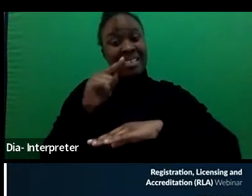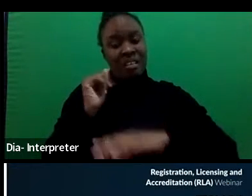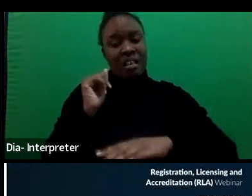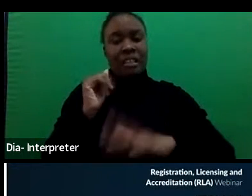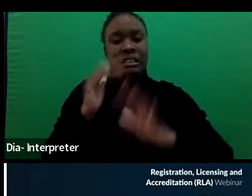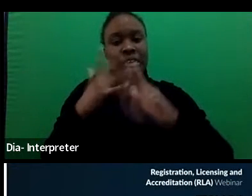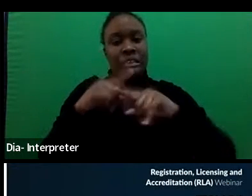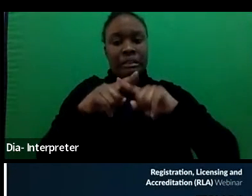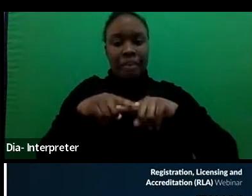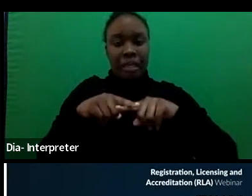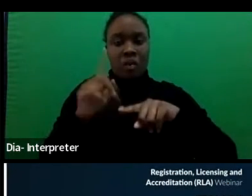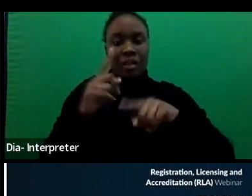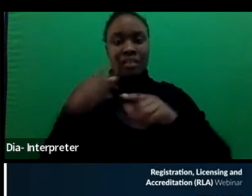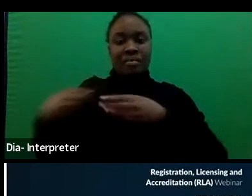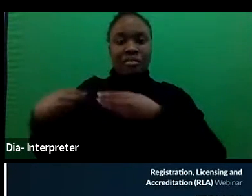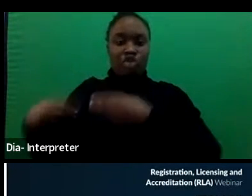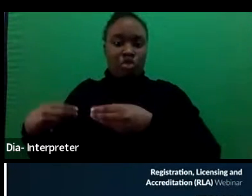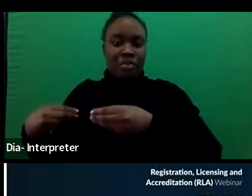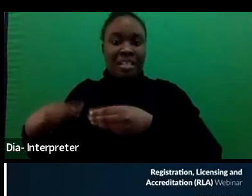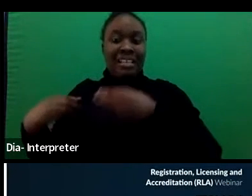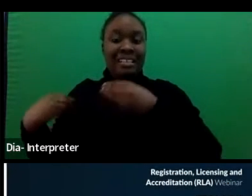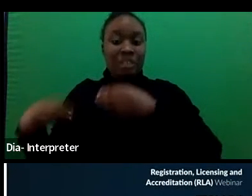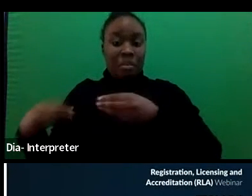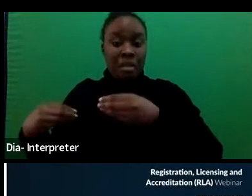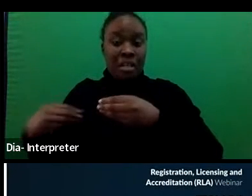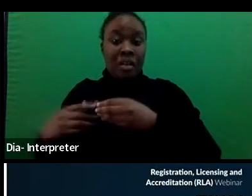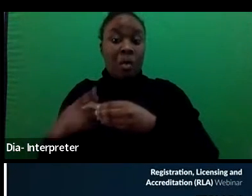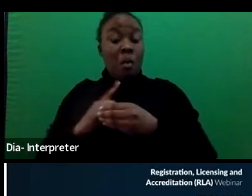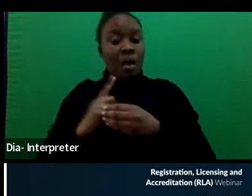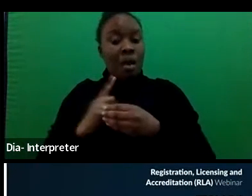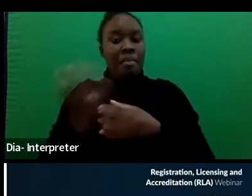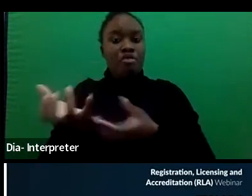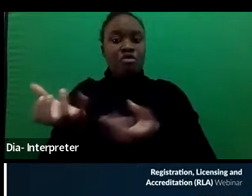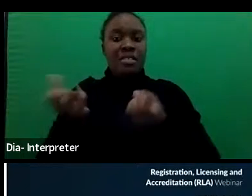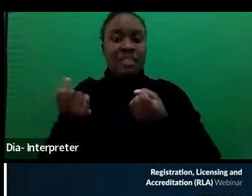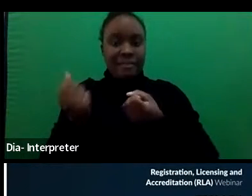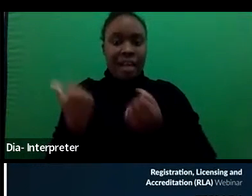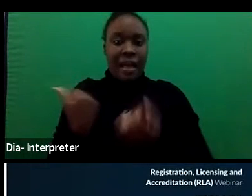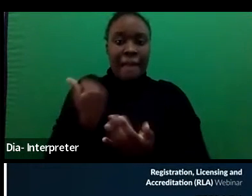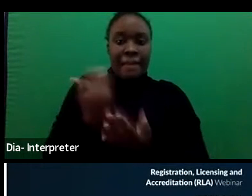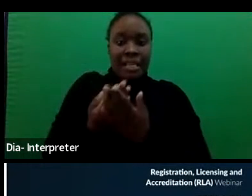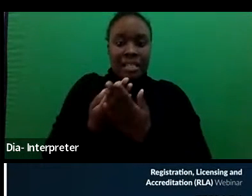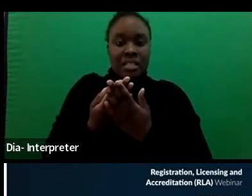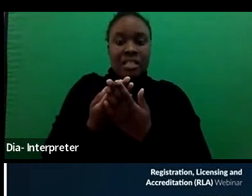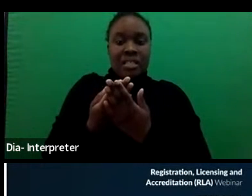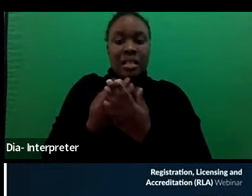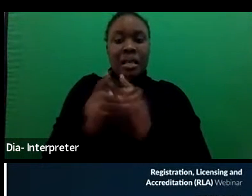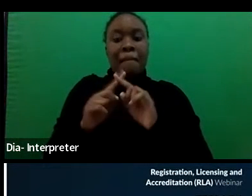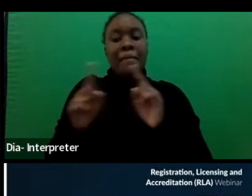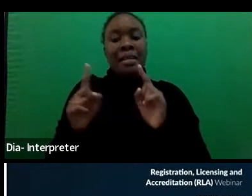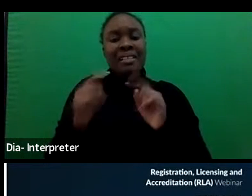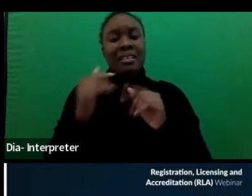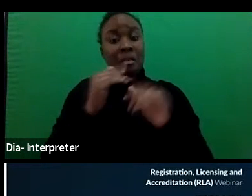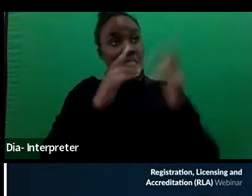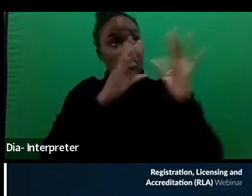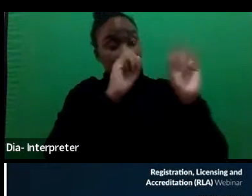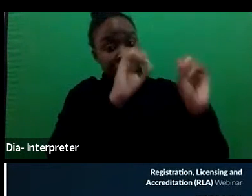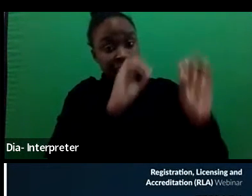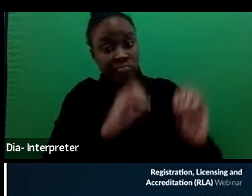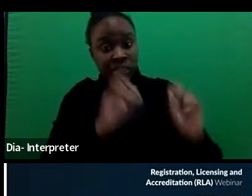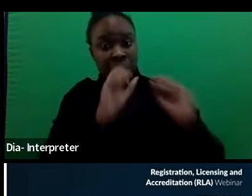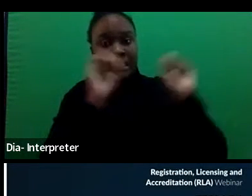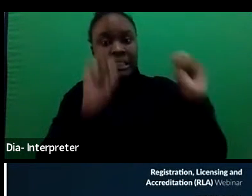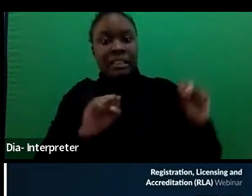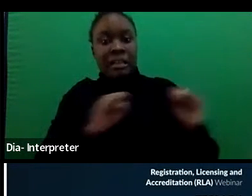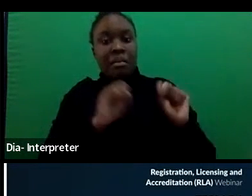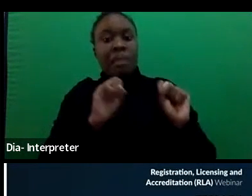is the supporting documents. You find that we receive the application and it was processed on the system, but